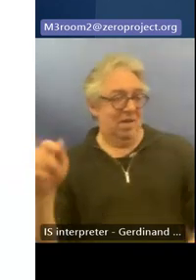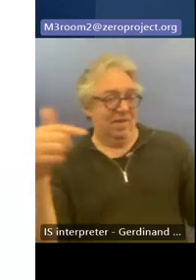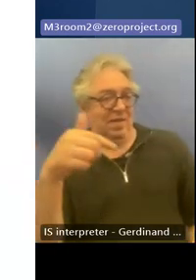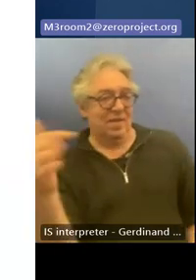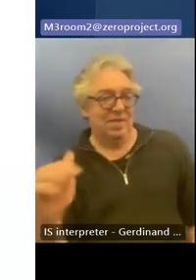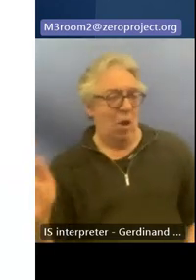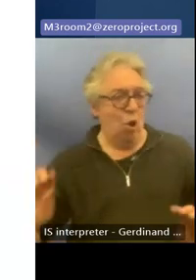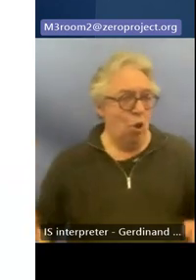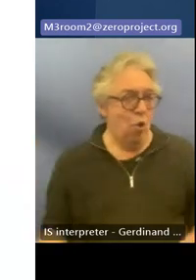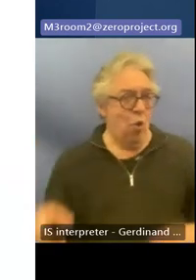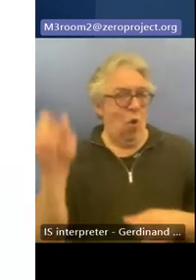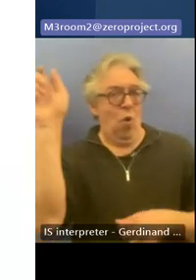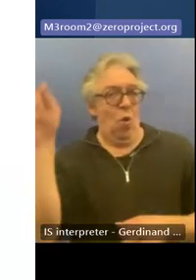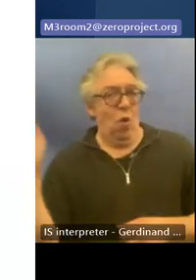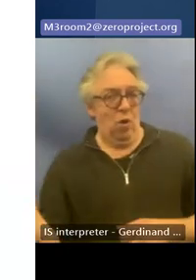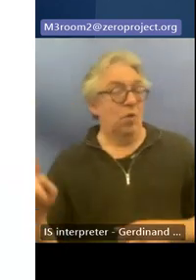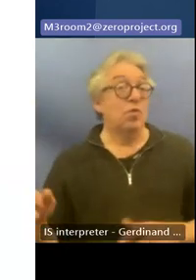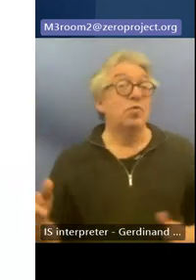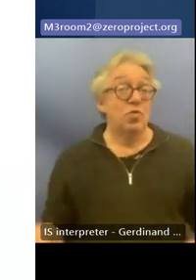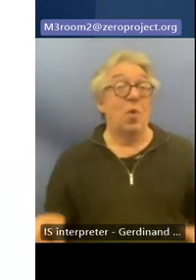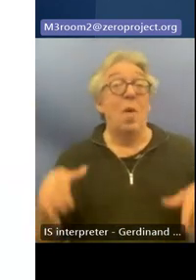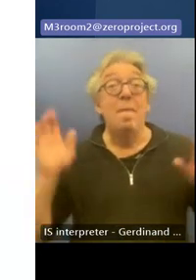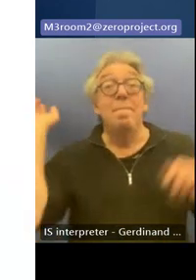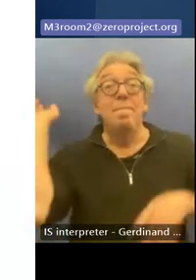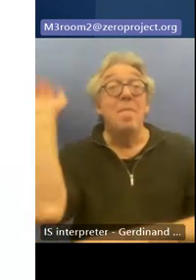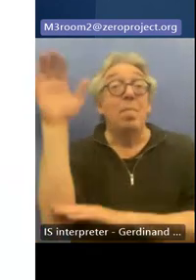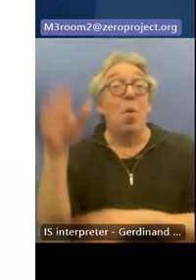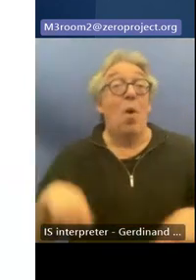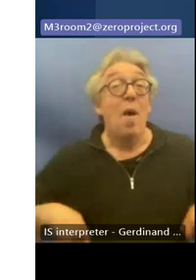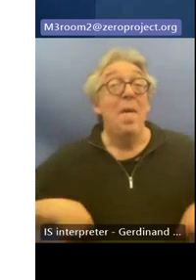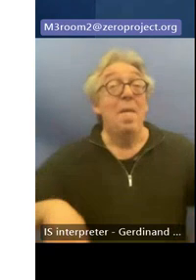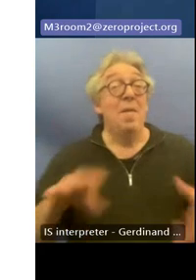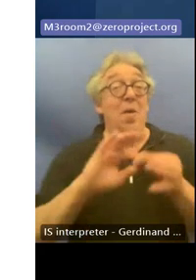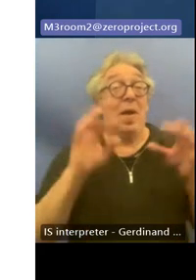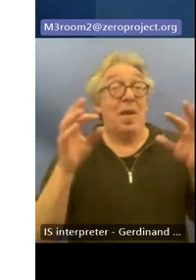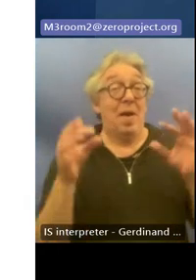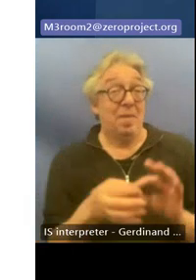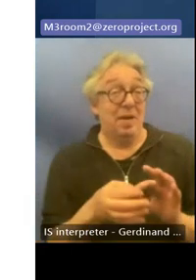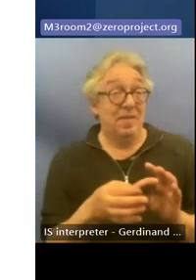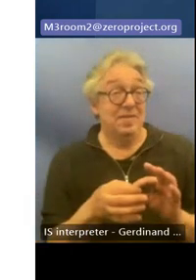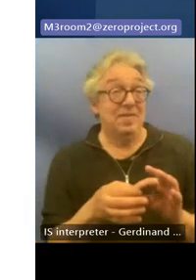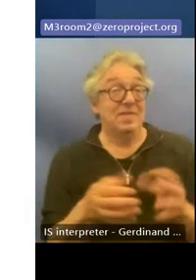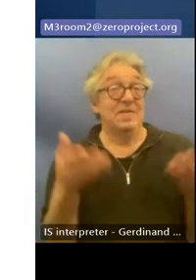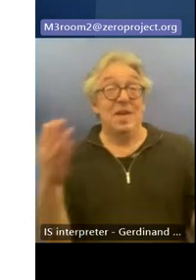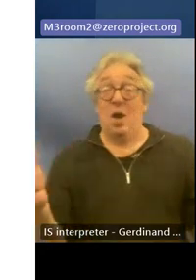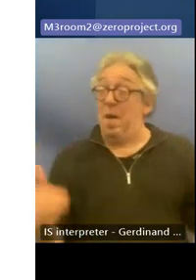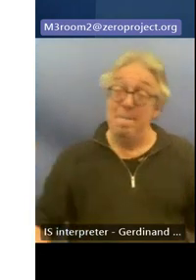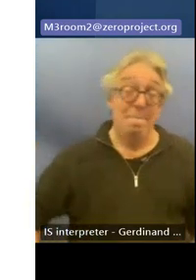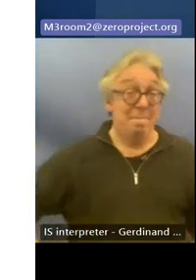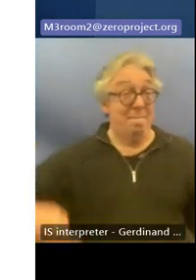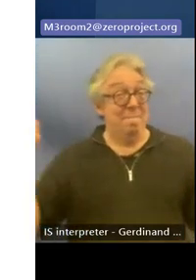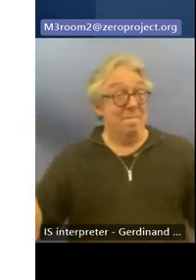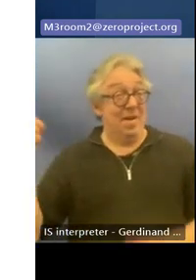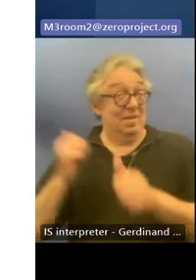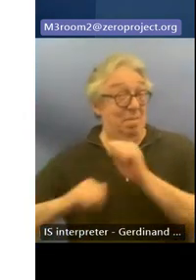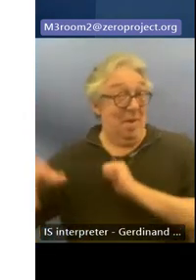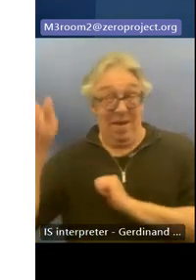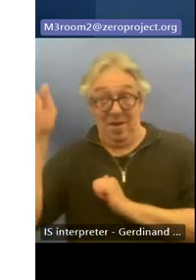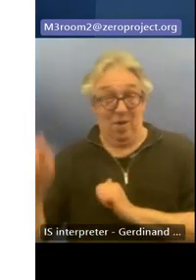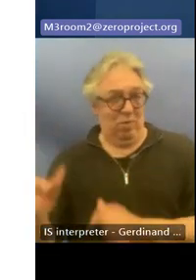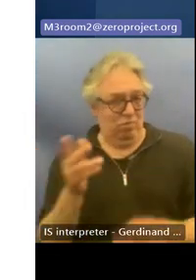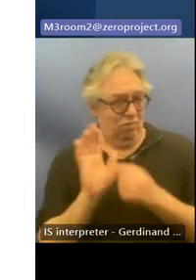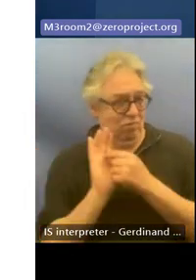the Wheelchair Basketball Paralympics as the best upcoming player in the game. This truly goes to show that anything can